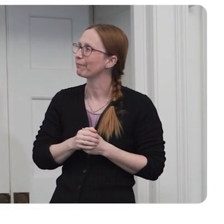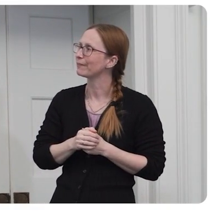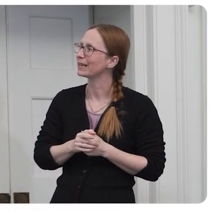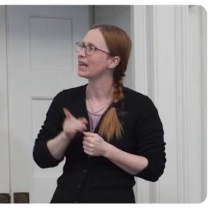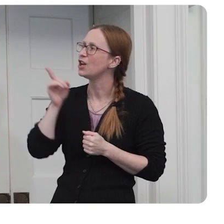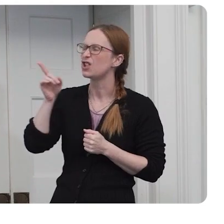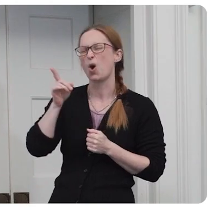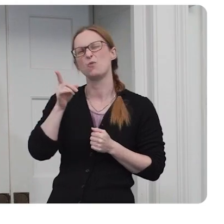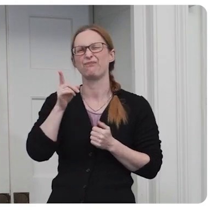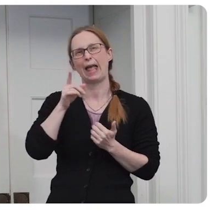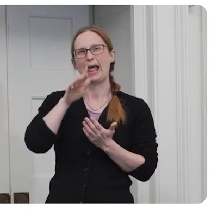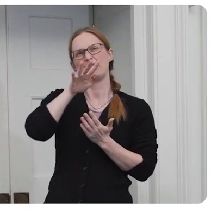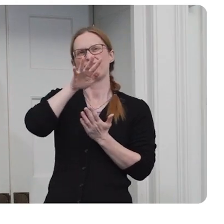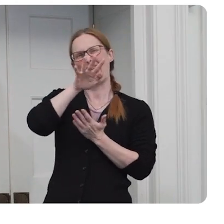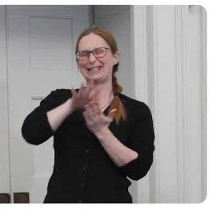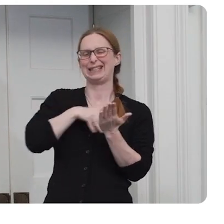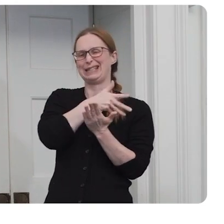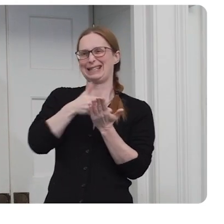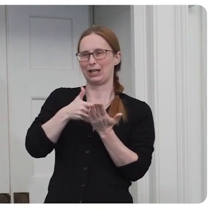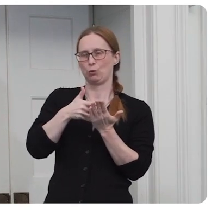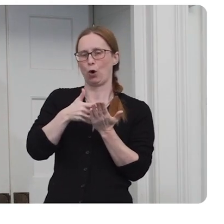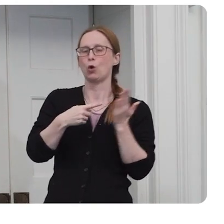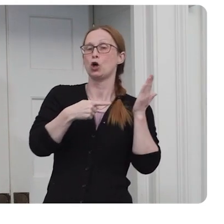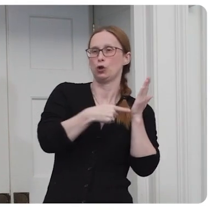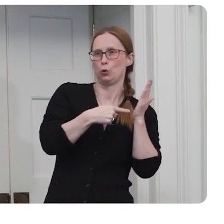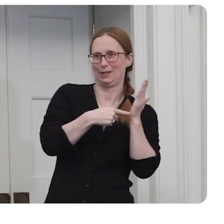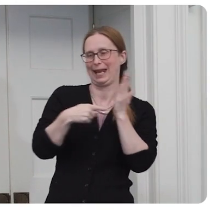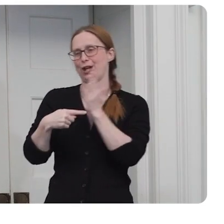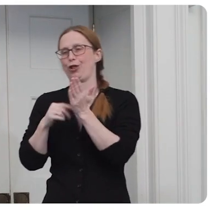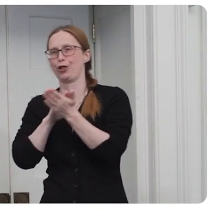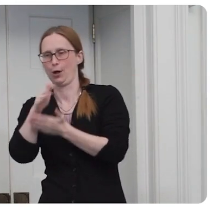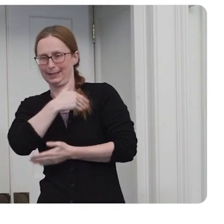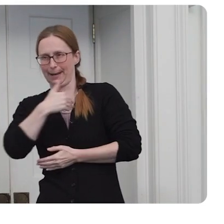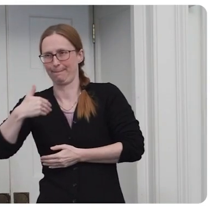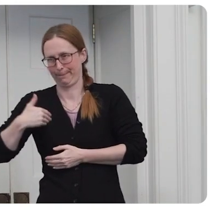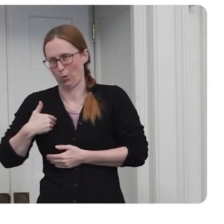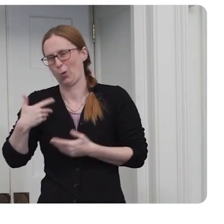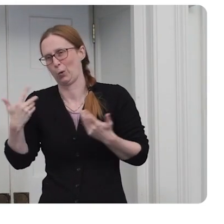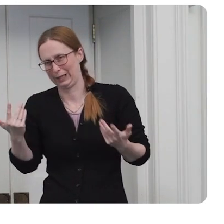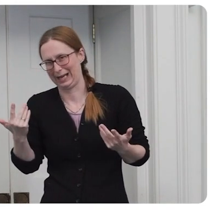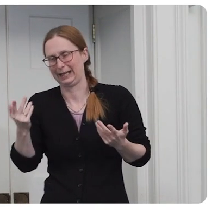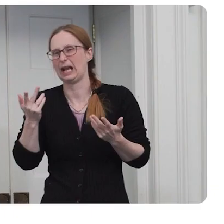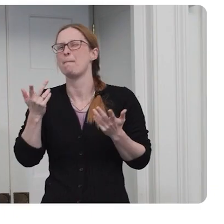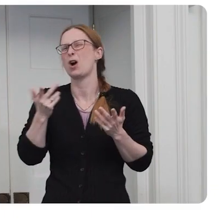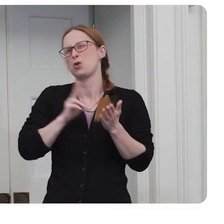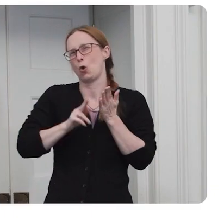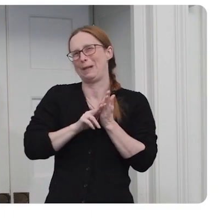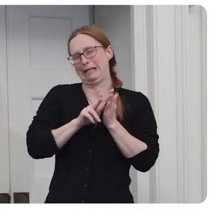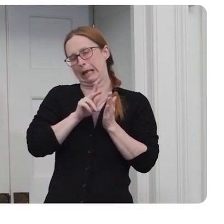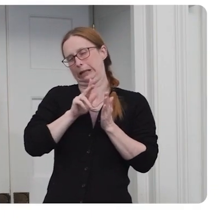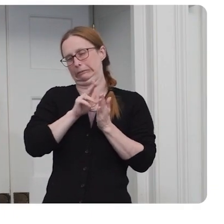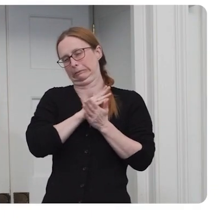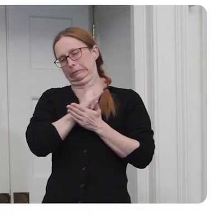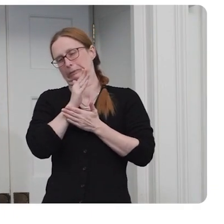So the scheduled days is a Tuesday and a Thursday morning. Yes. But it is